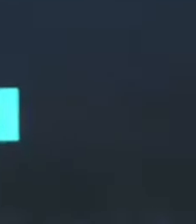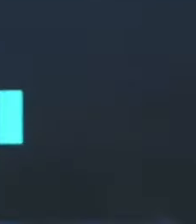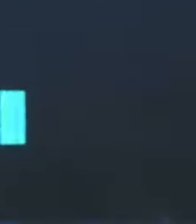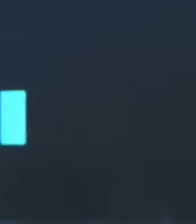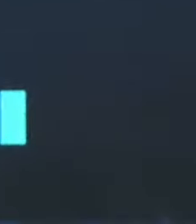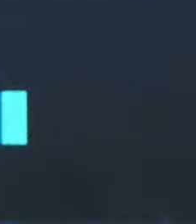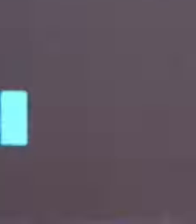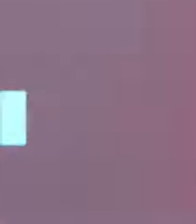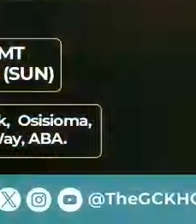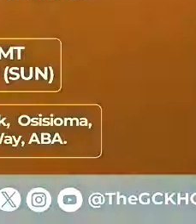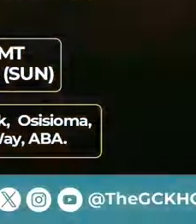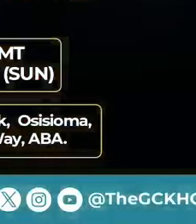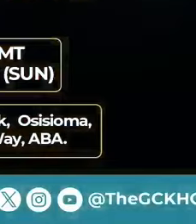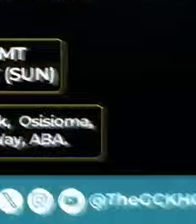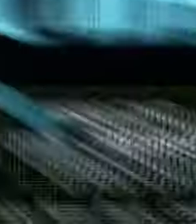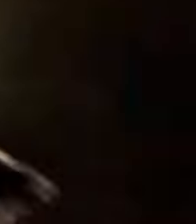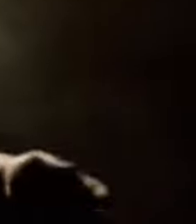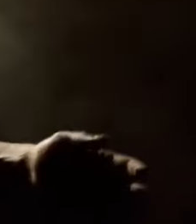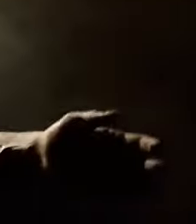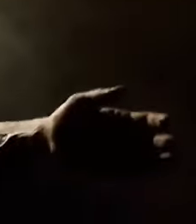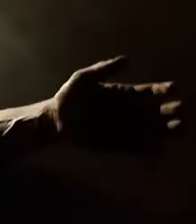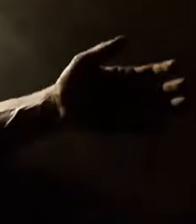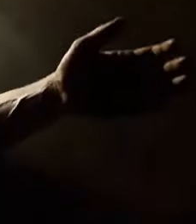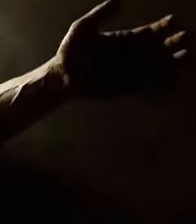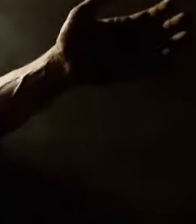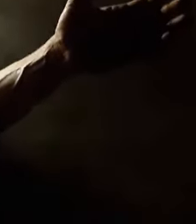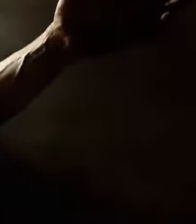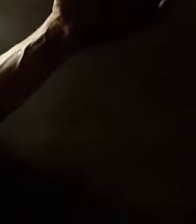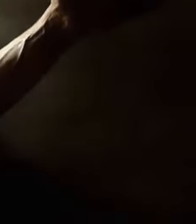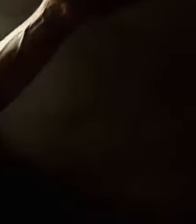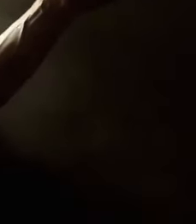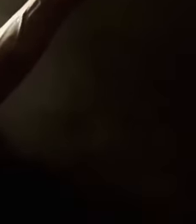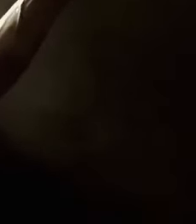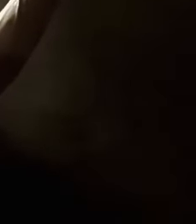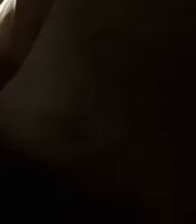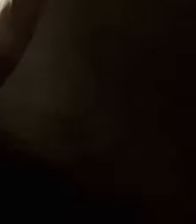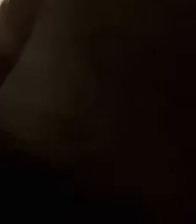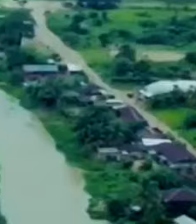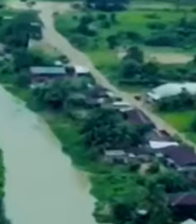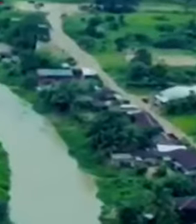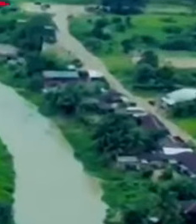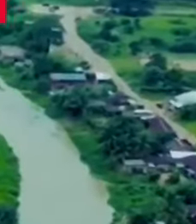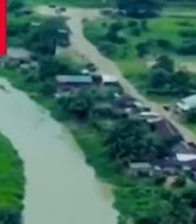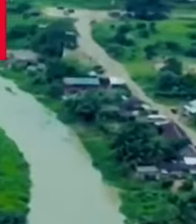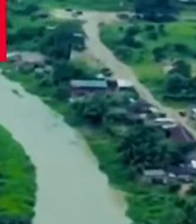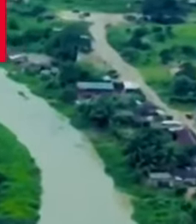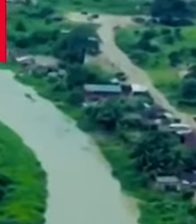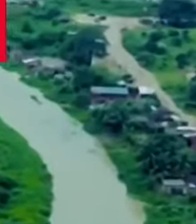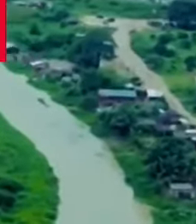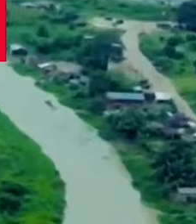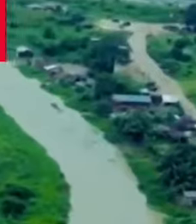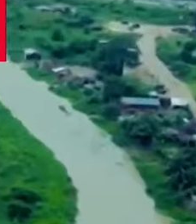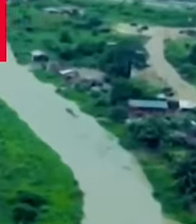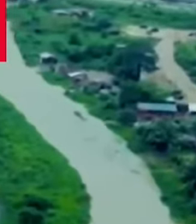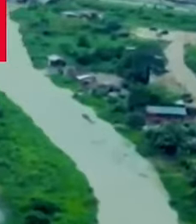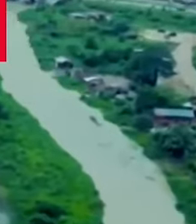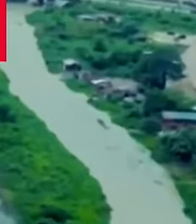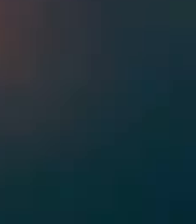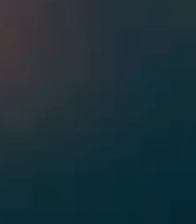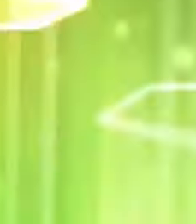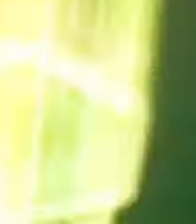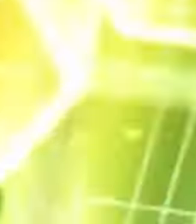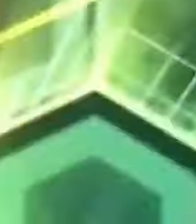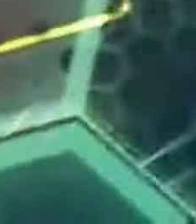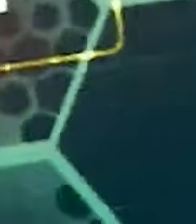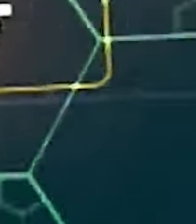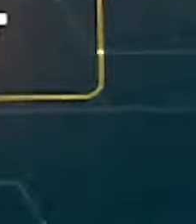I will present Jesus. Jesus has gone ahead to prepare the grounds of Abba Abia State, Nigeria.